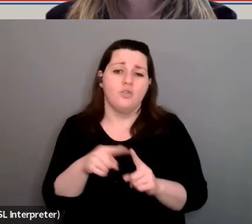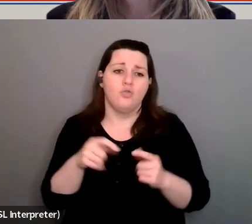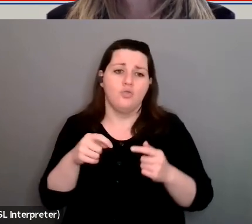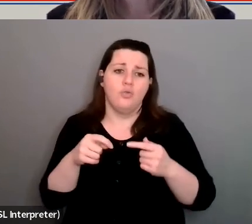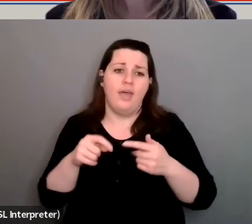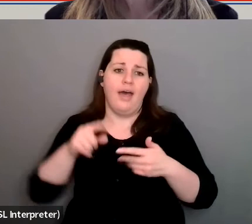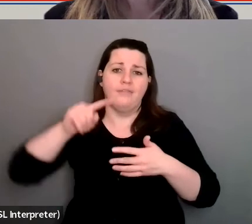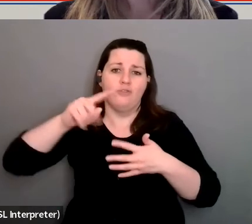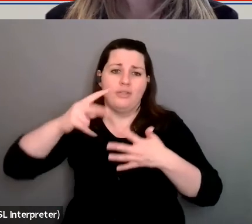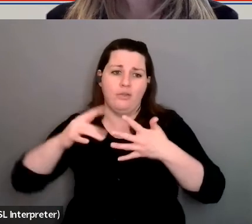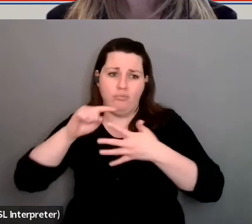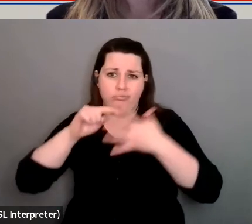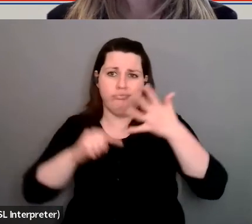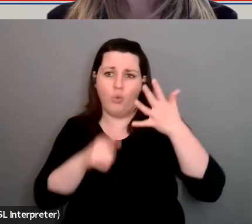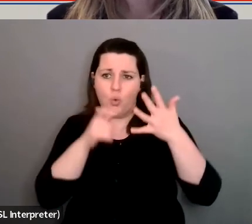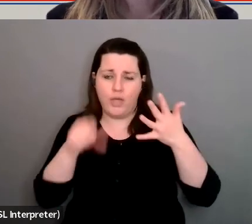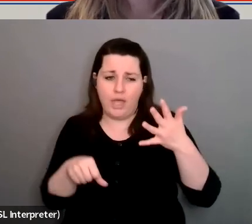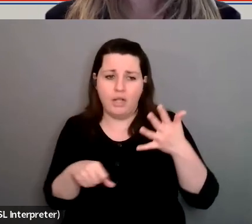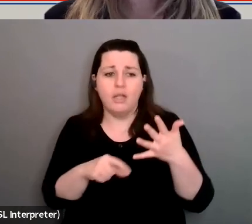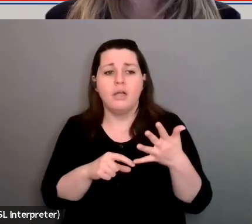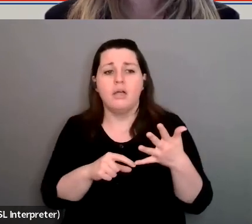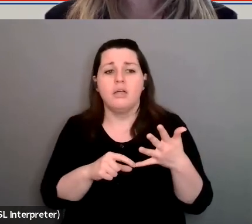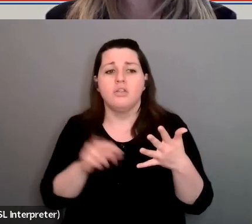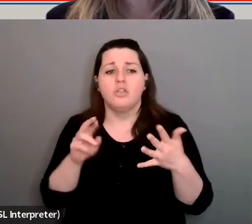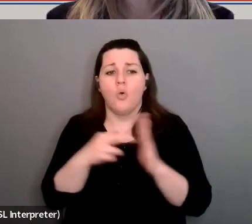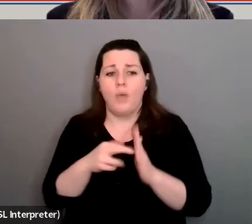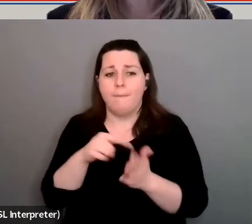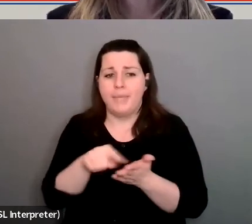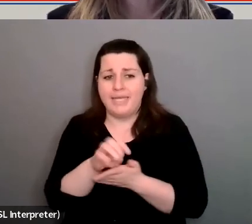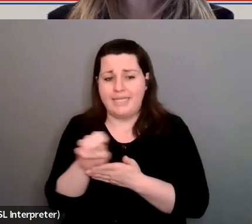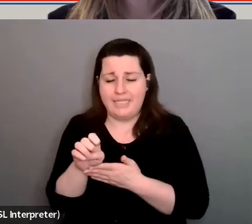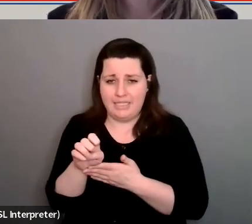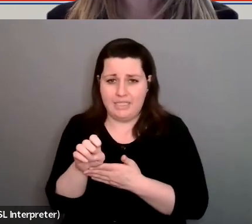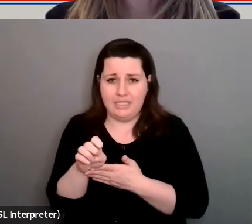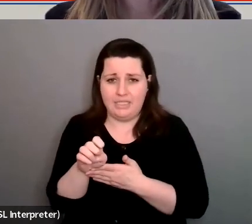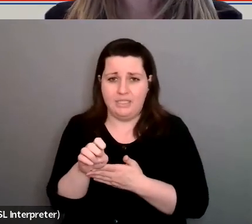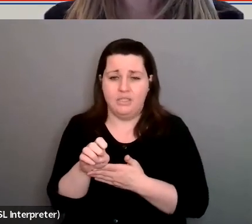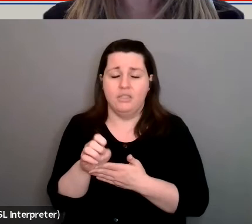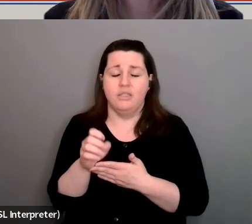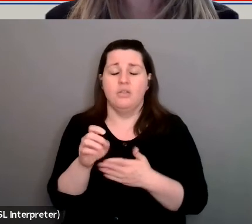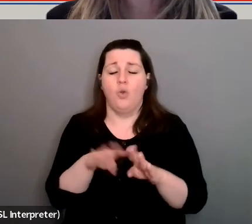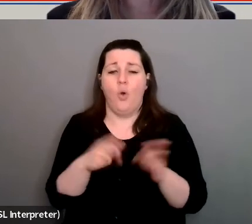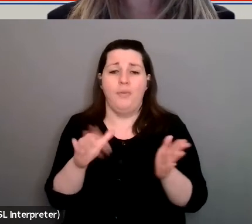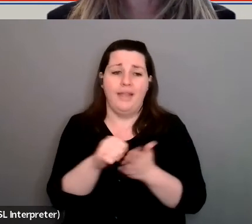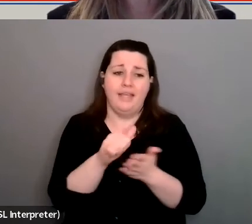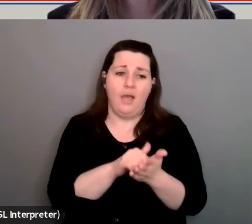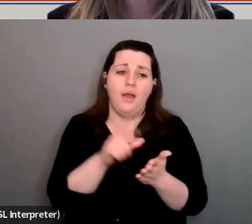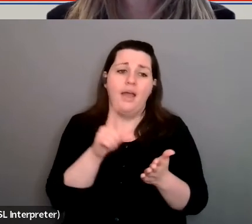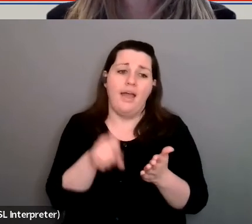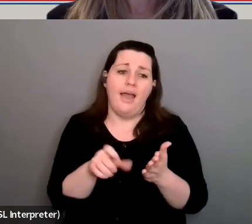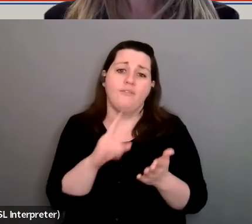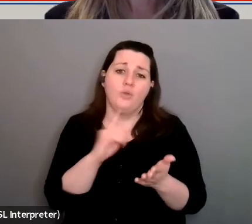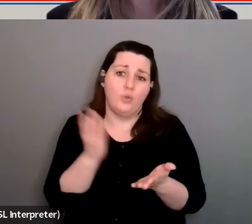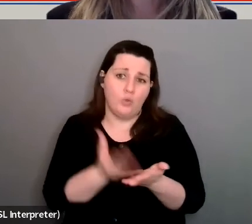talked about earlier. So that rep payee, to be able to open that account, would have to certify under the penalty